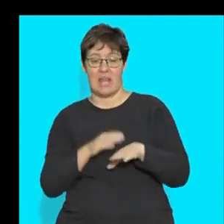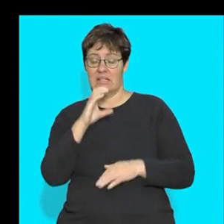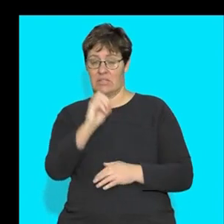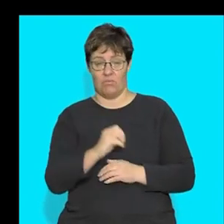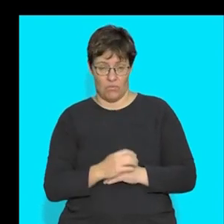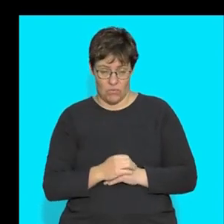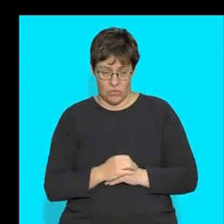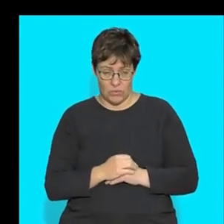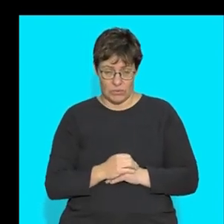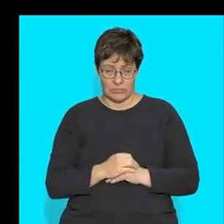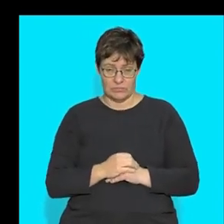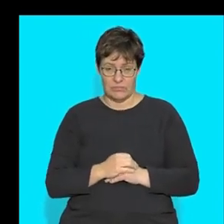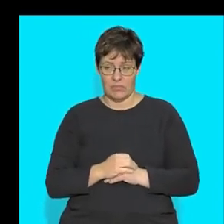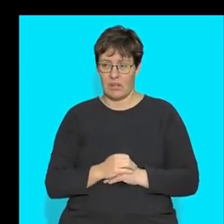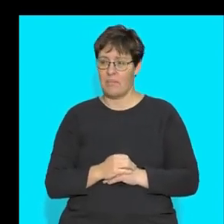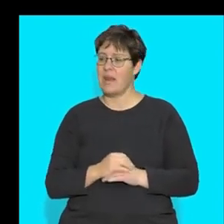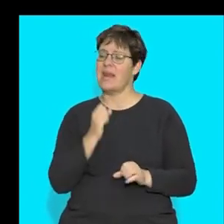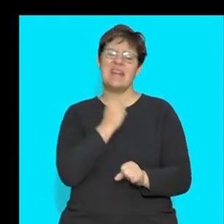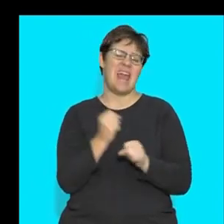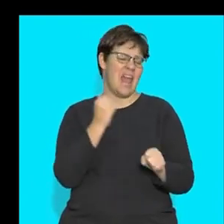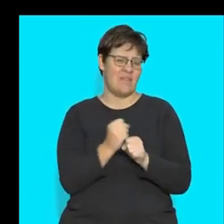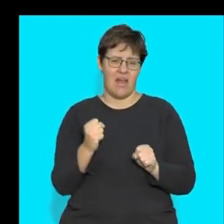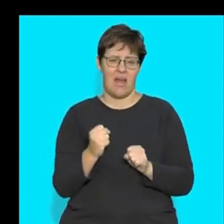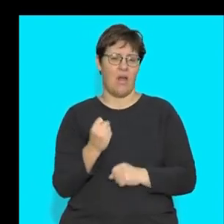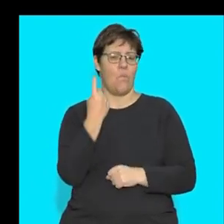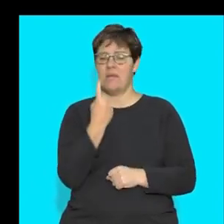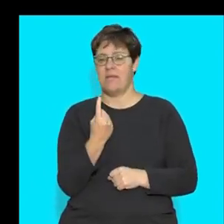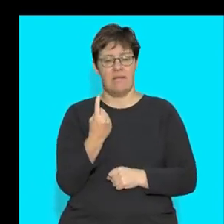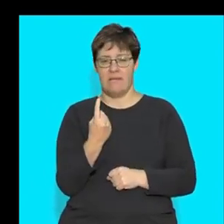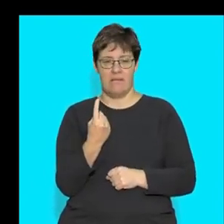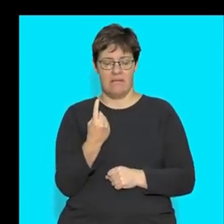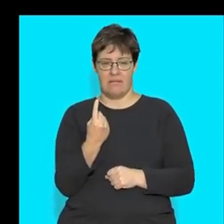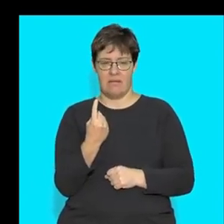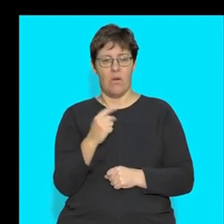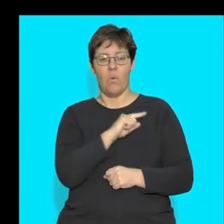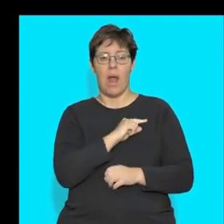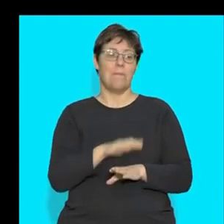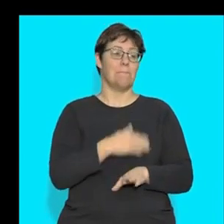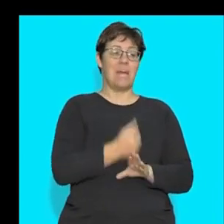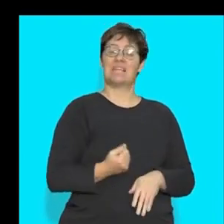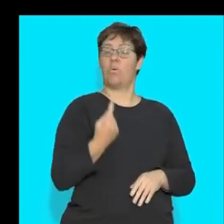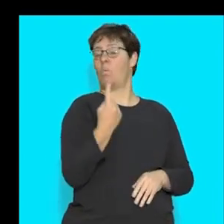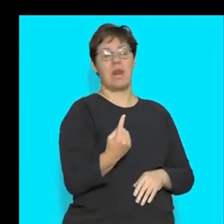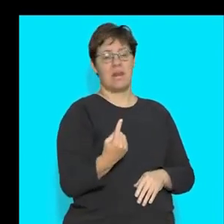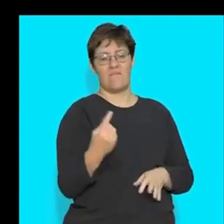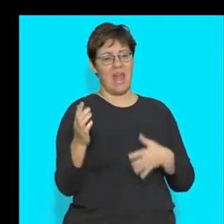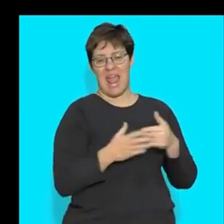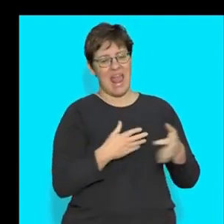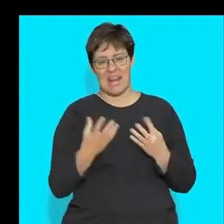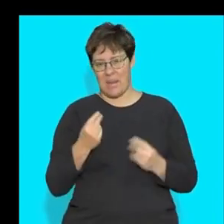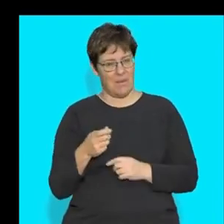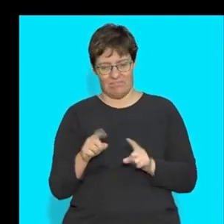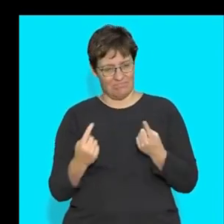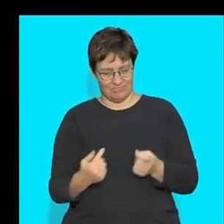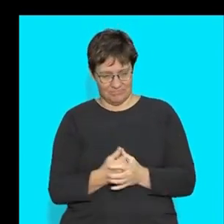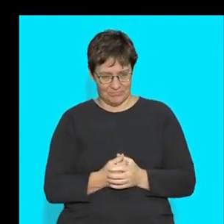and also a must never be equals to 1, because you can't have a base of 1 for any number for that